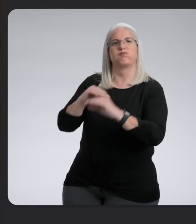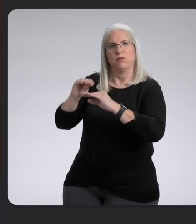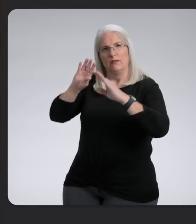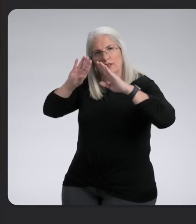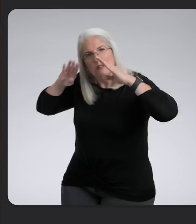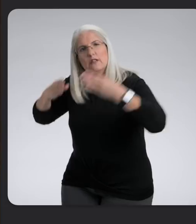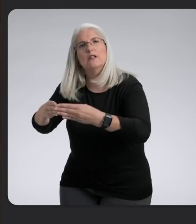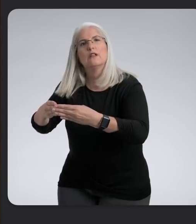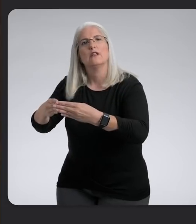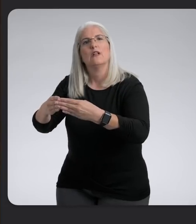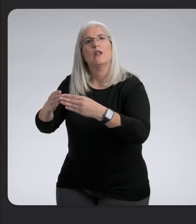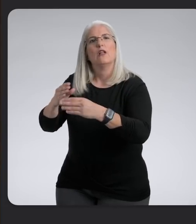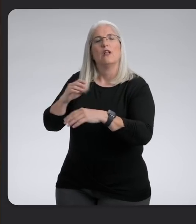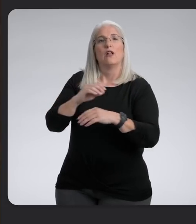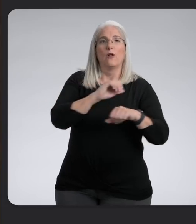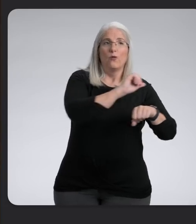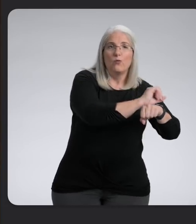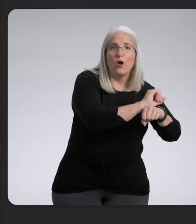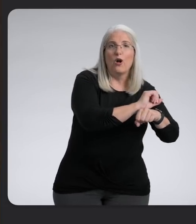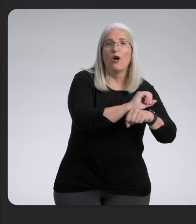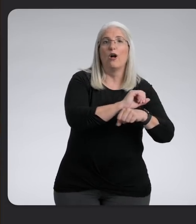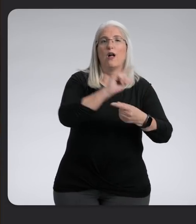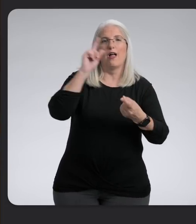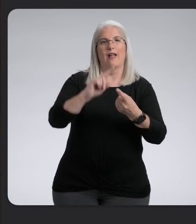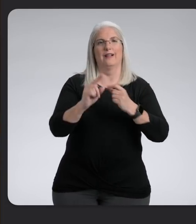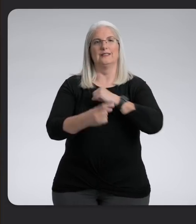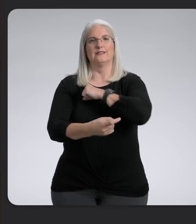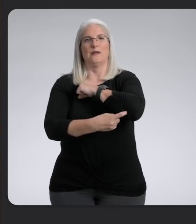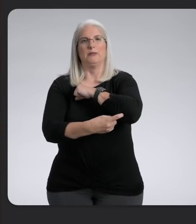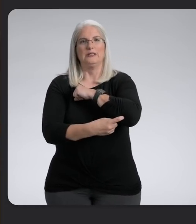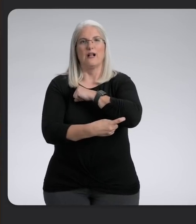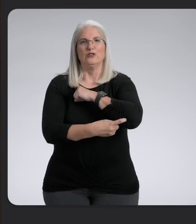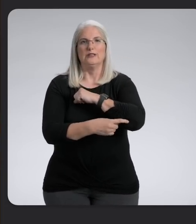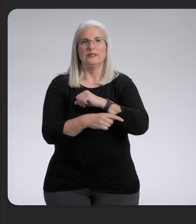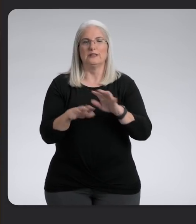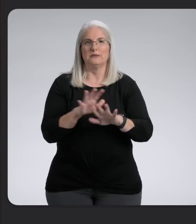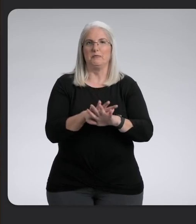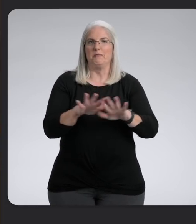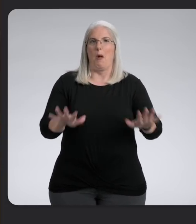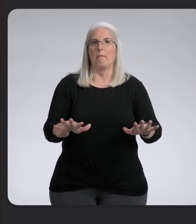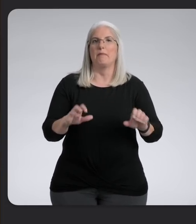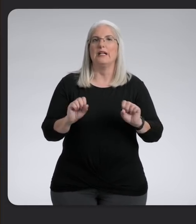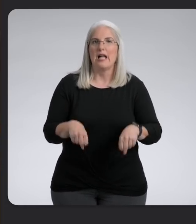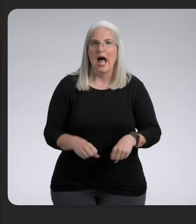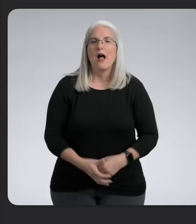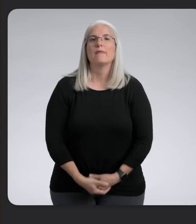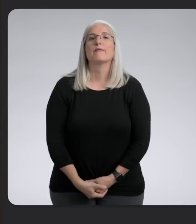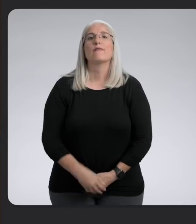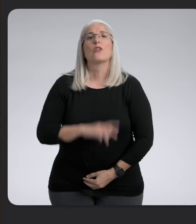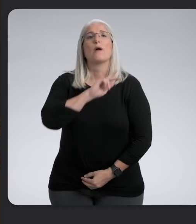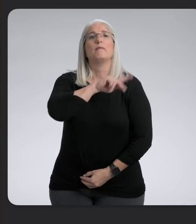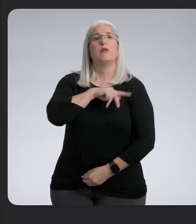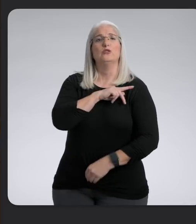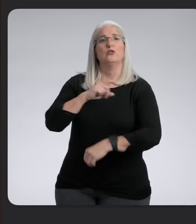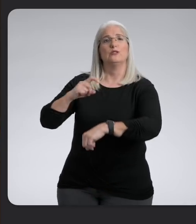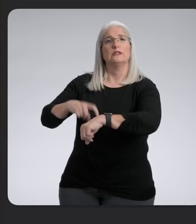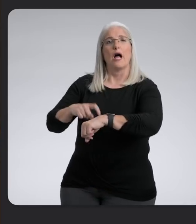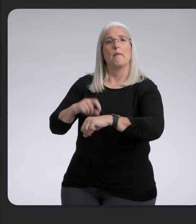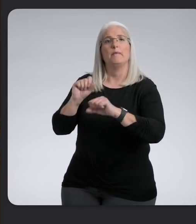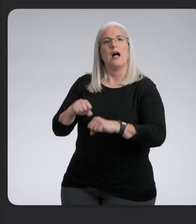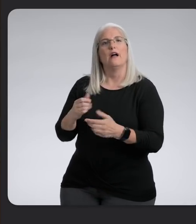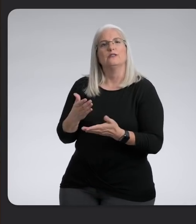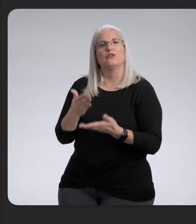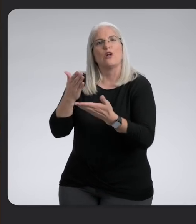temptations by making only your work apps visible. For your personal life, we'll suggest being notified only by friends and family,